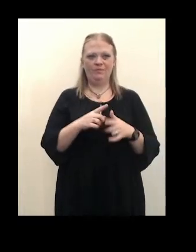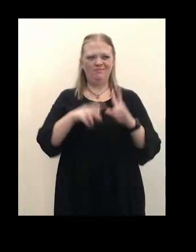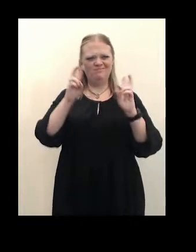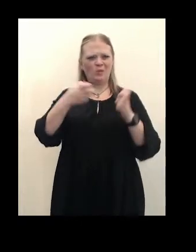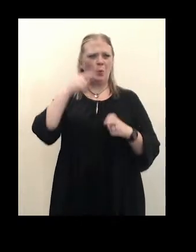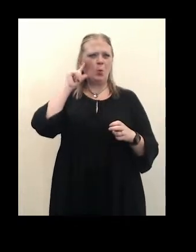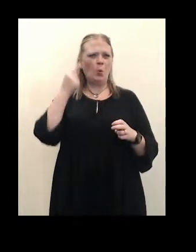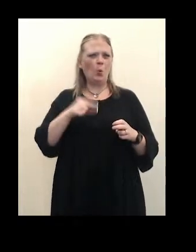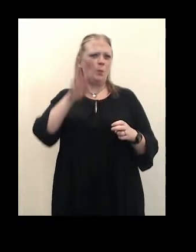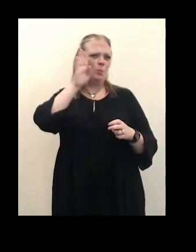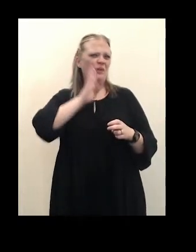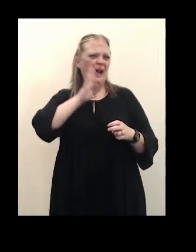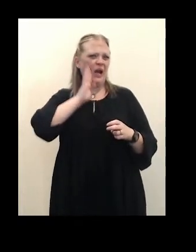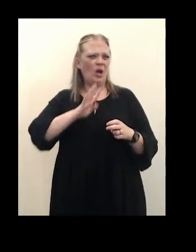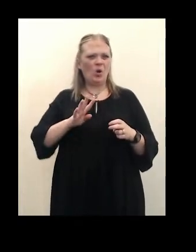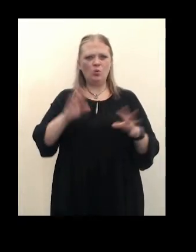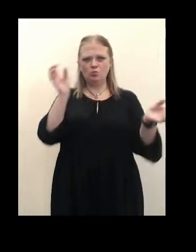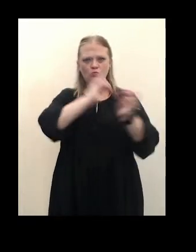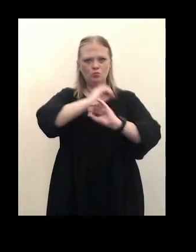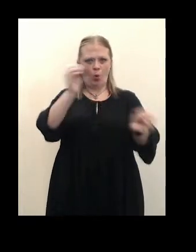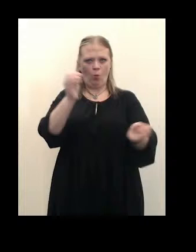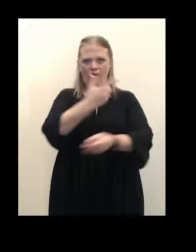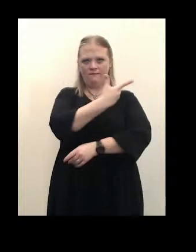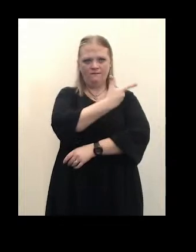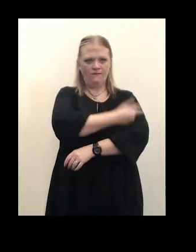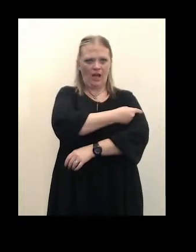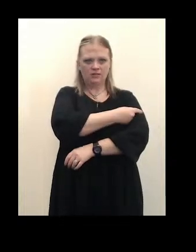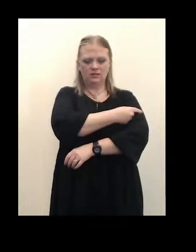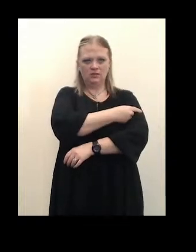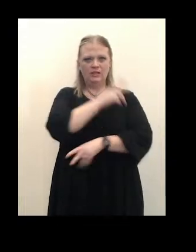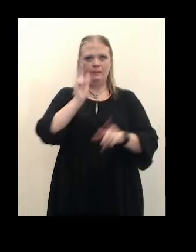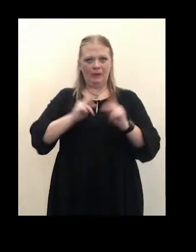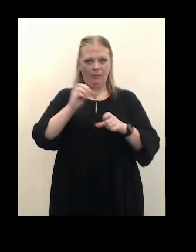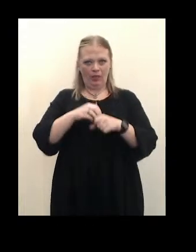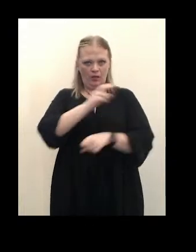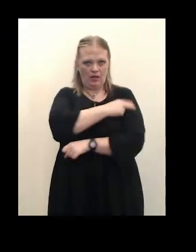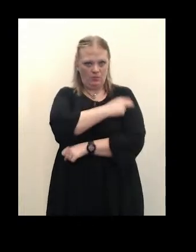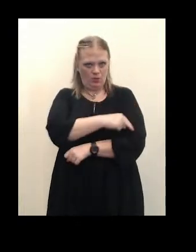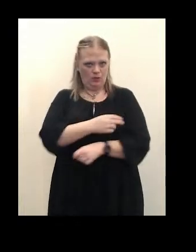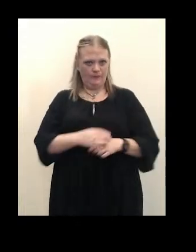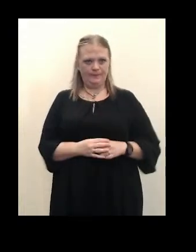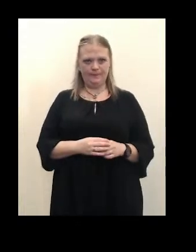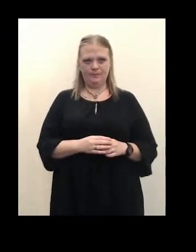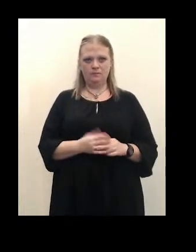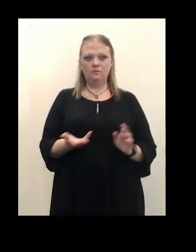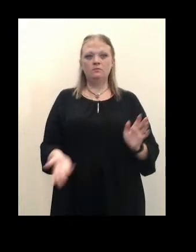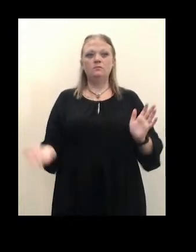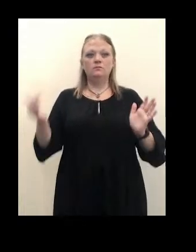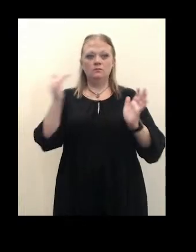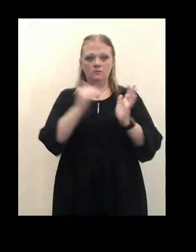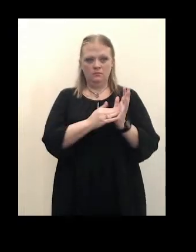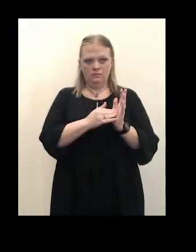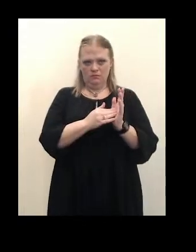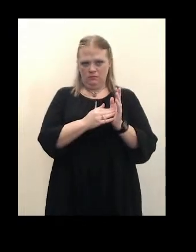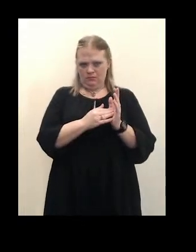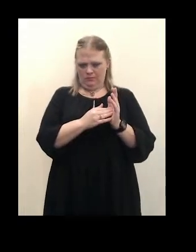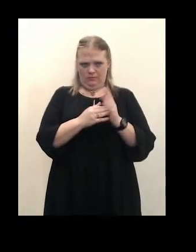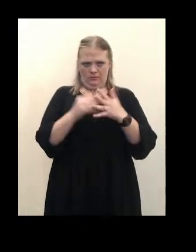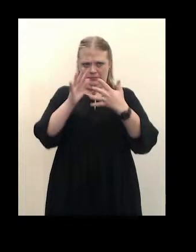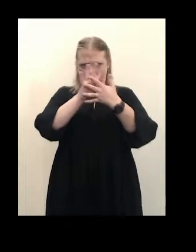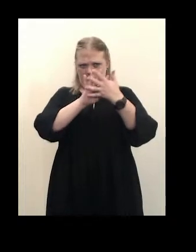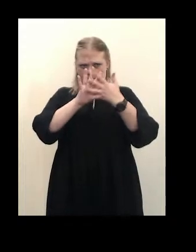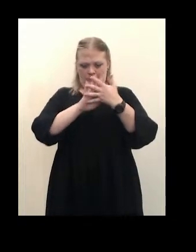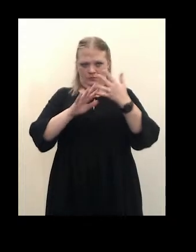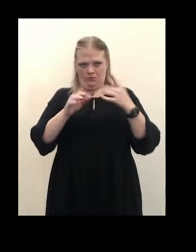the unvaccinated COVID-19 related hospital admissions. And again, the shading corresponds to where they are in